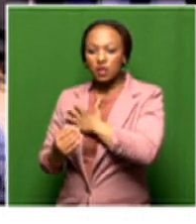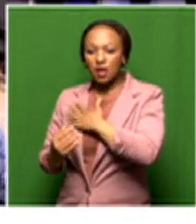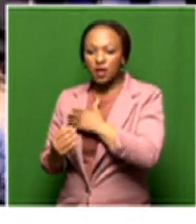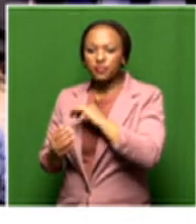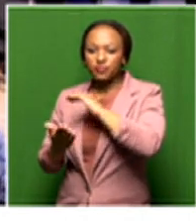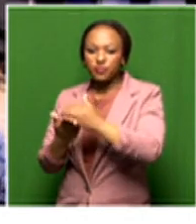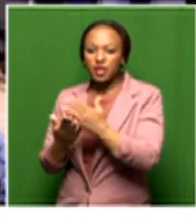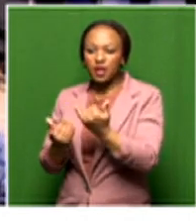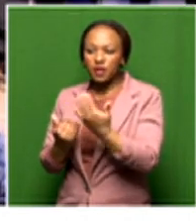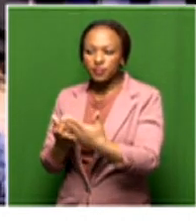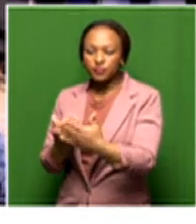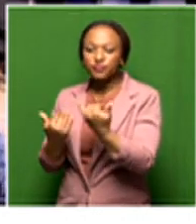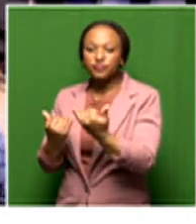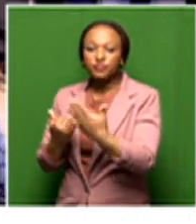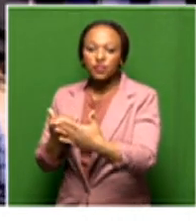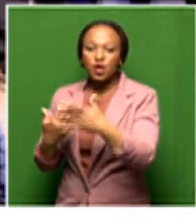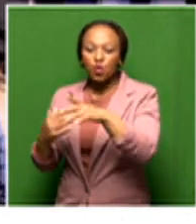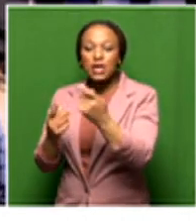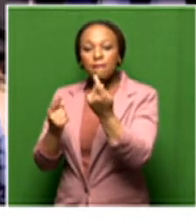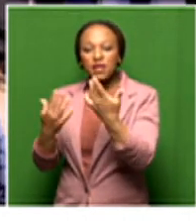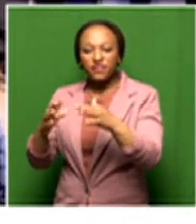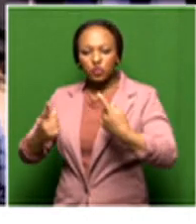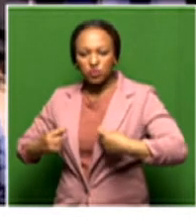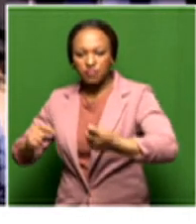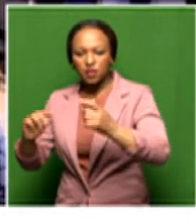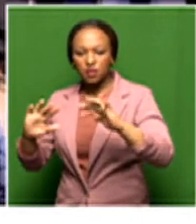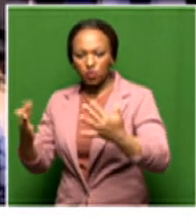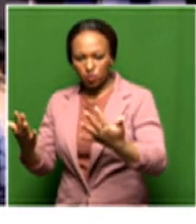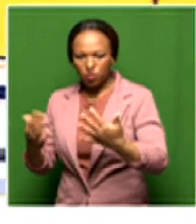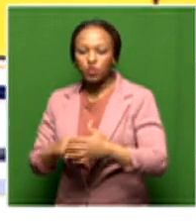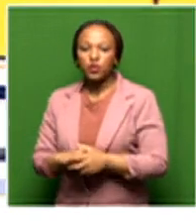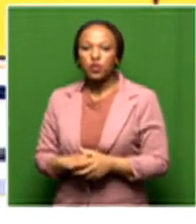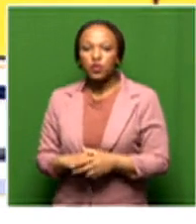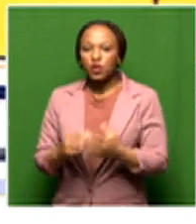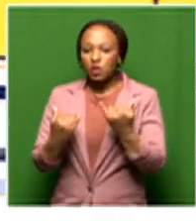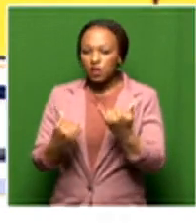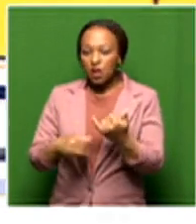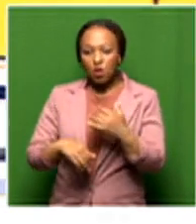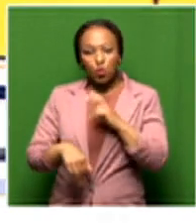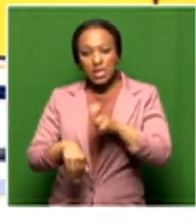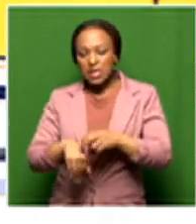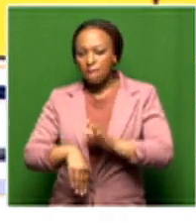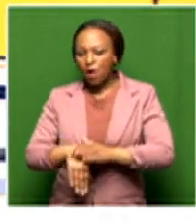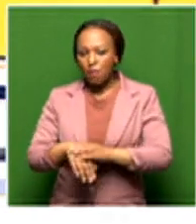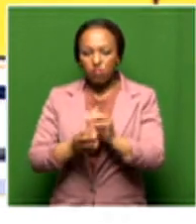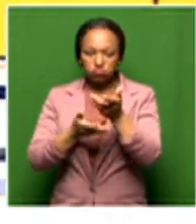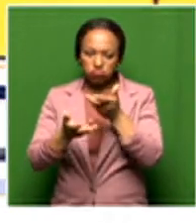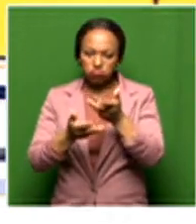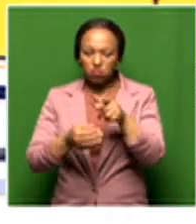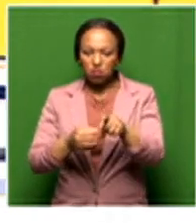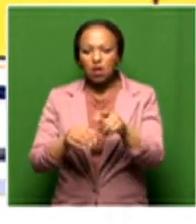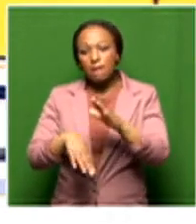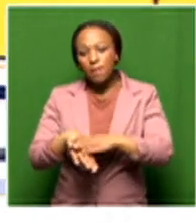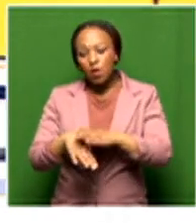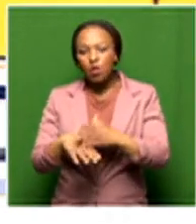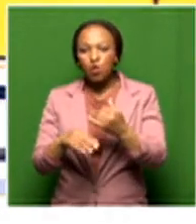Fund works and also how the money has been spent to date. And obviously, we need many more conversations around this,